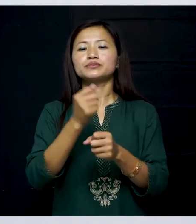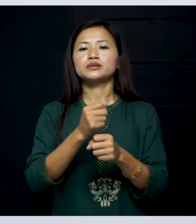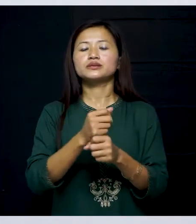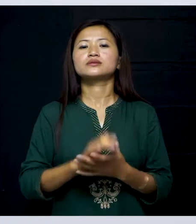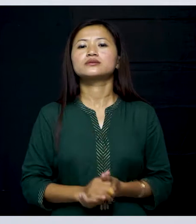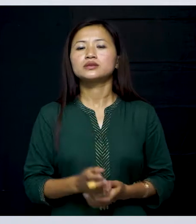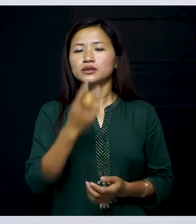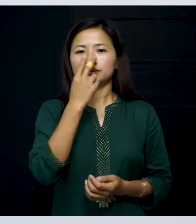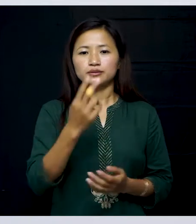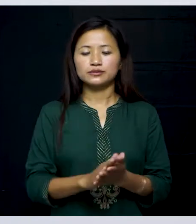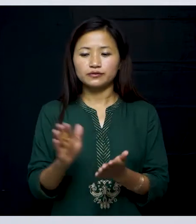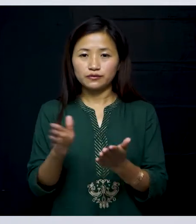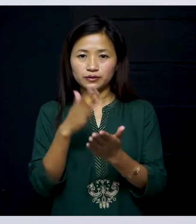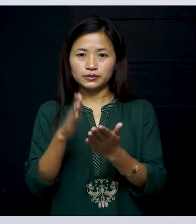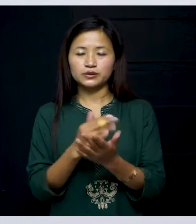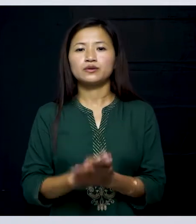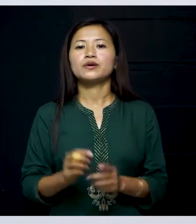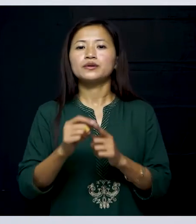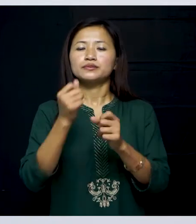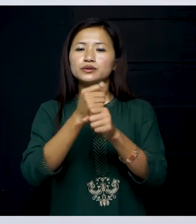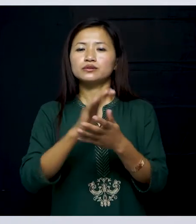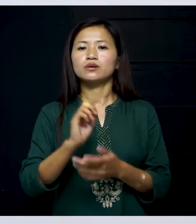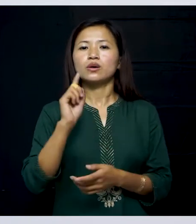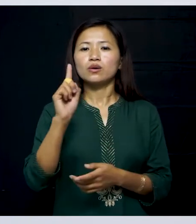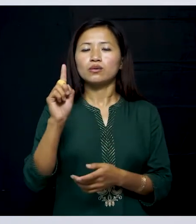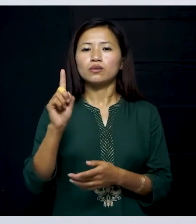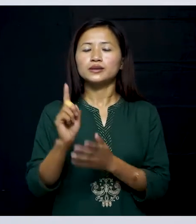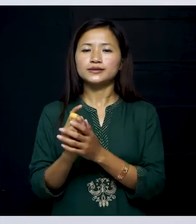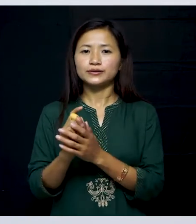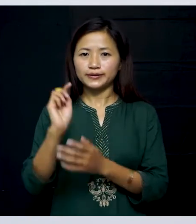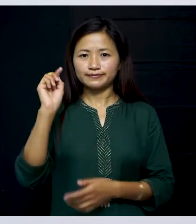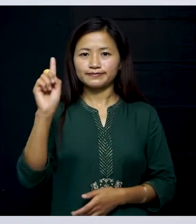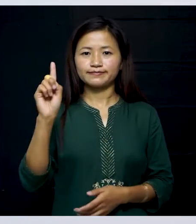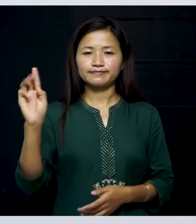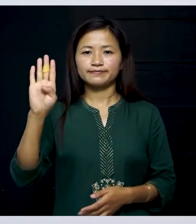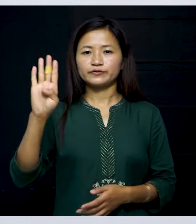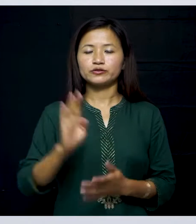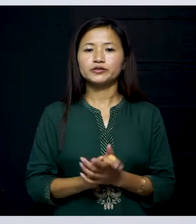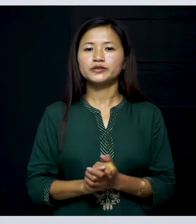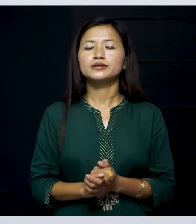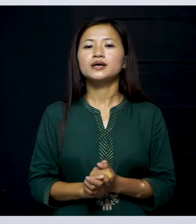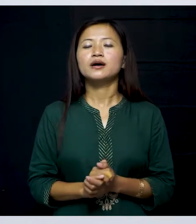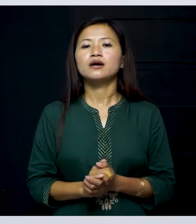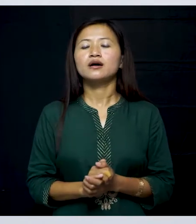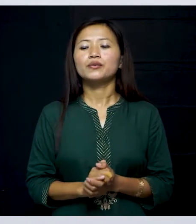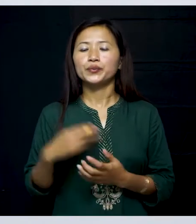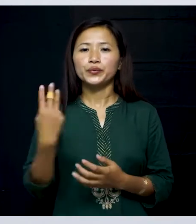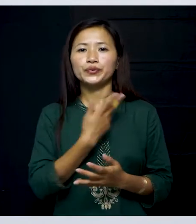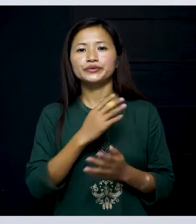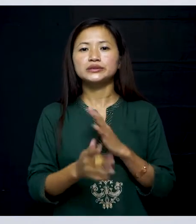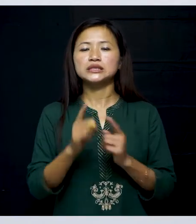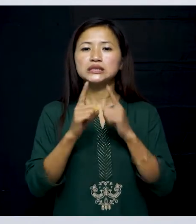I'm requesting you all to flip your pages to page number 114, okay? 114, we are going